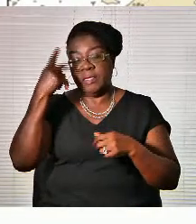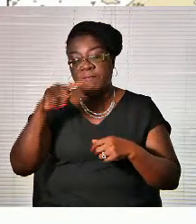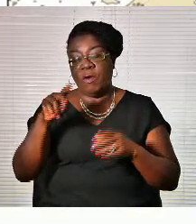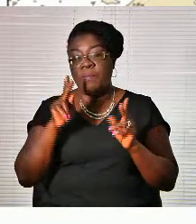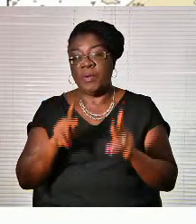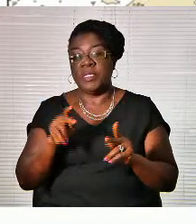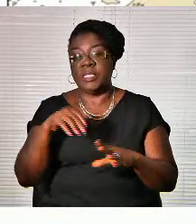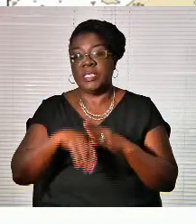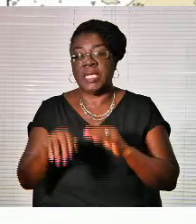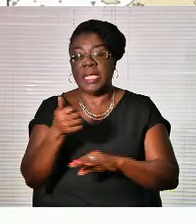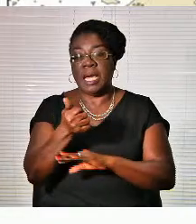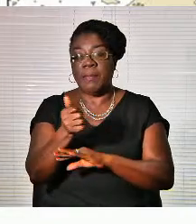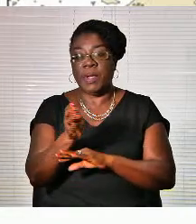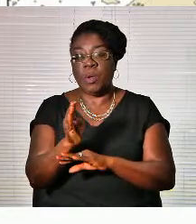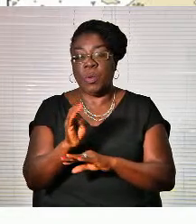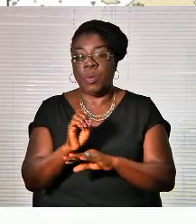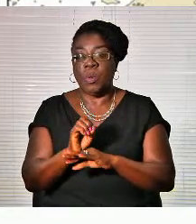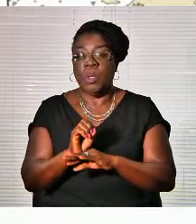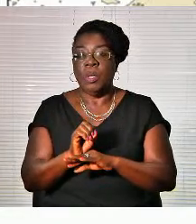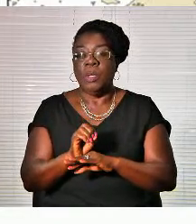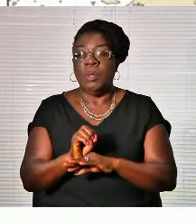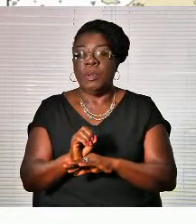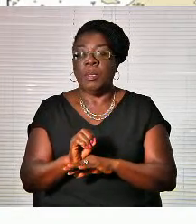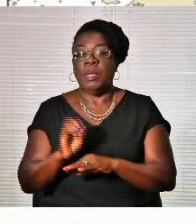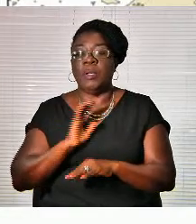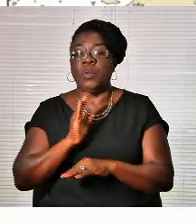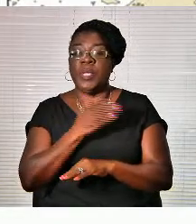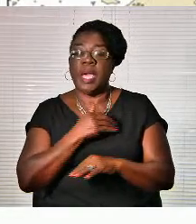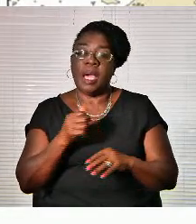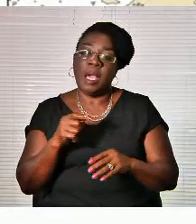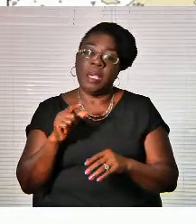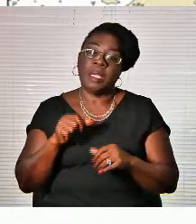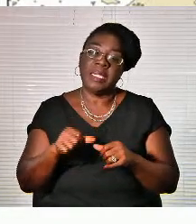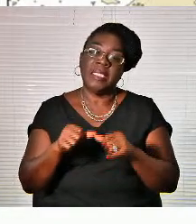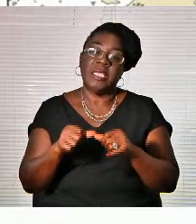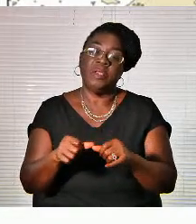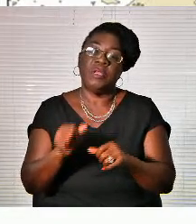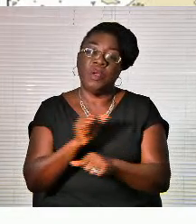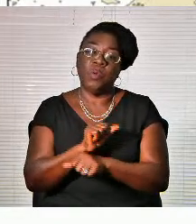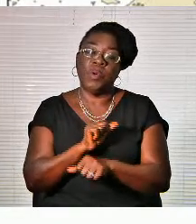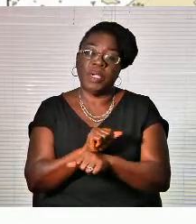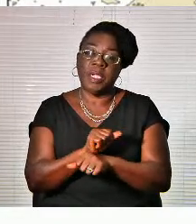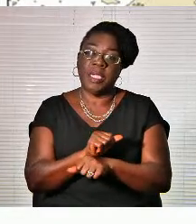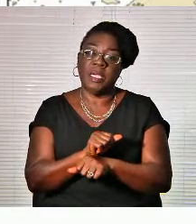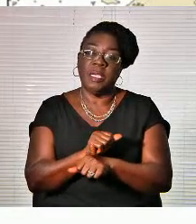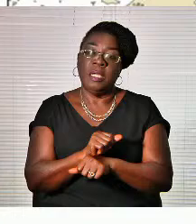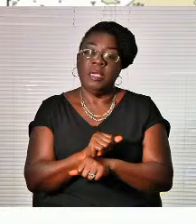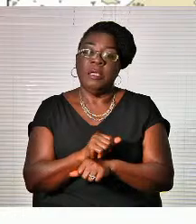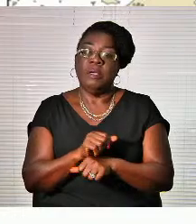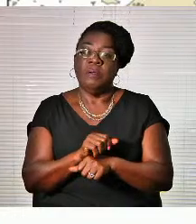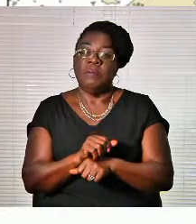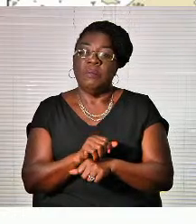Abaco, but we are continually working with BNGIS and with our